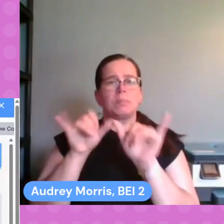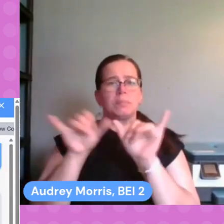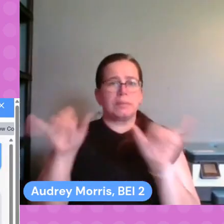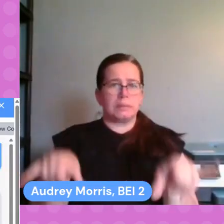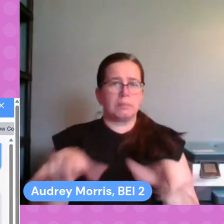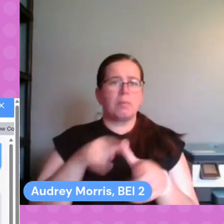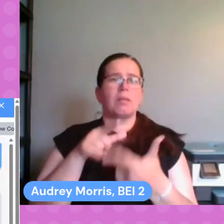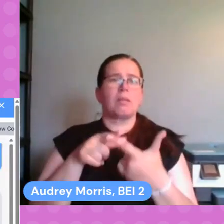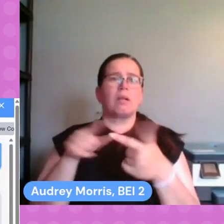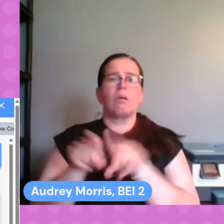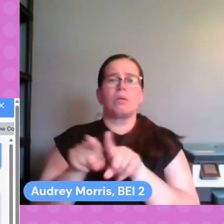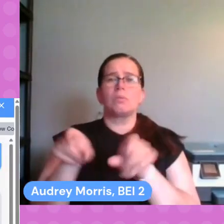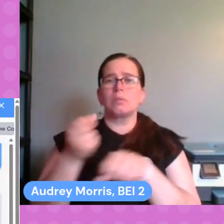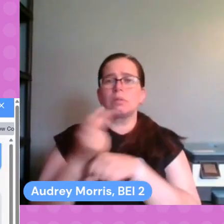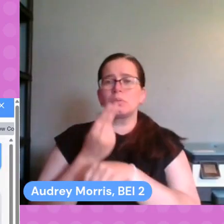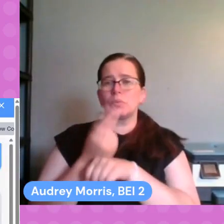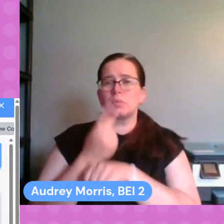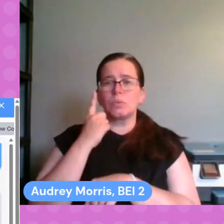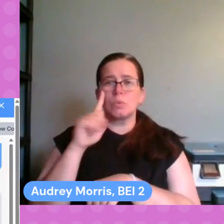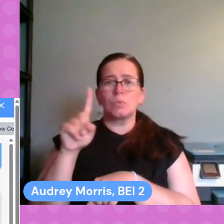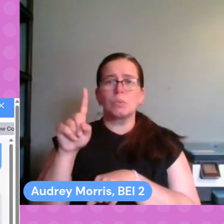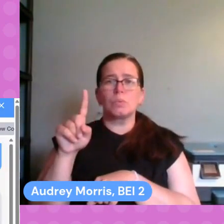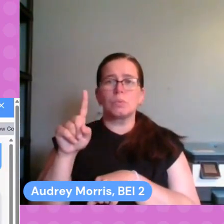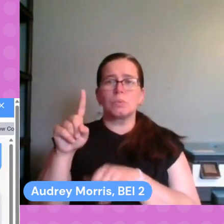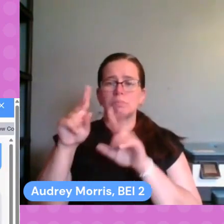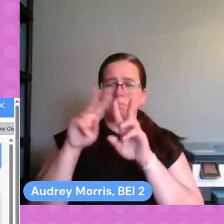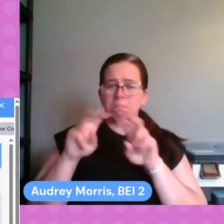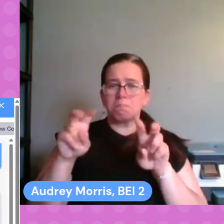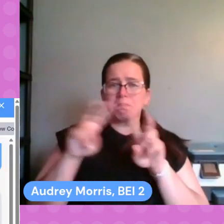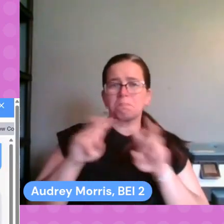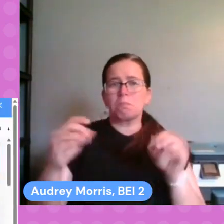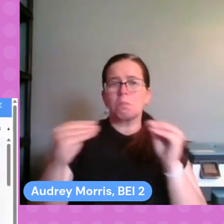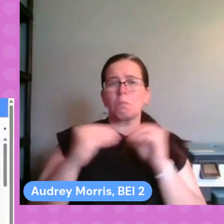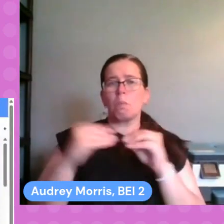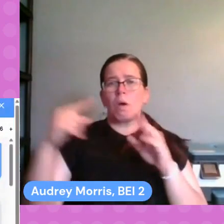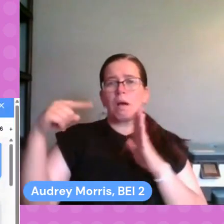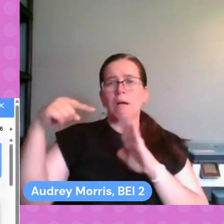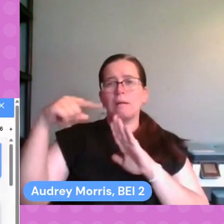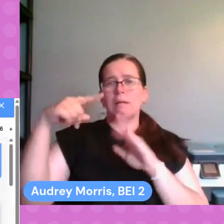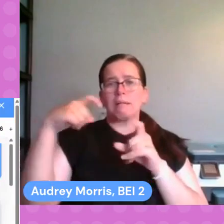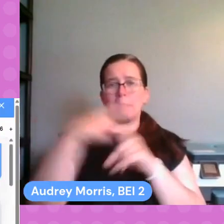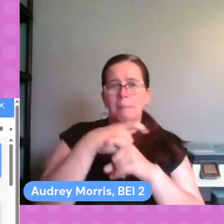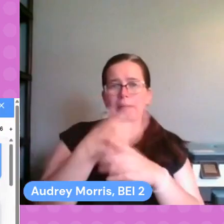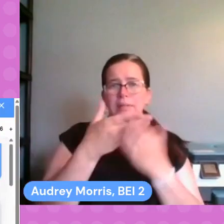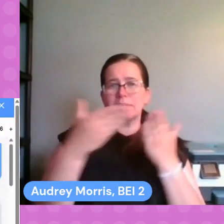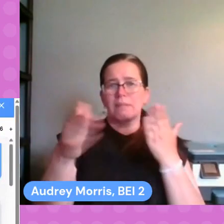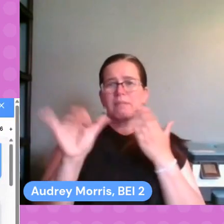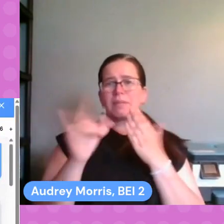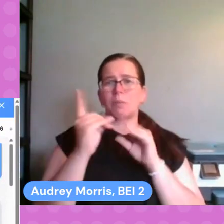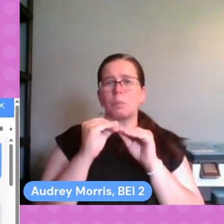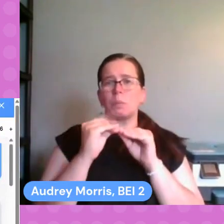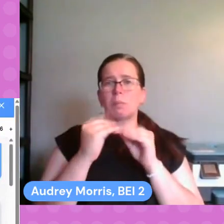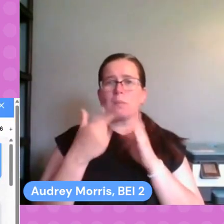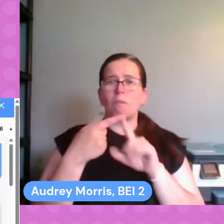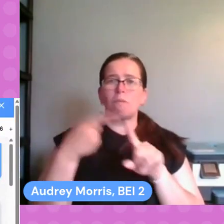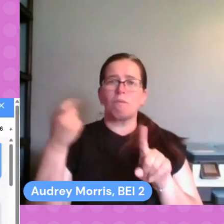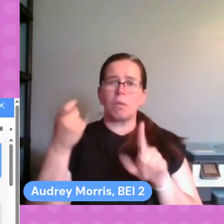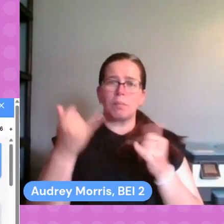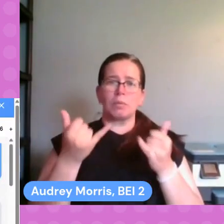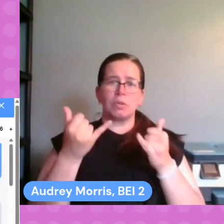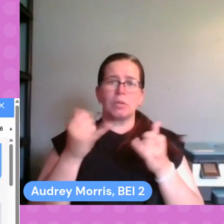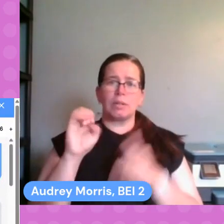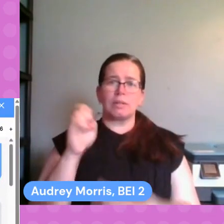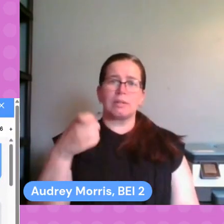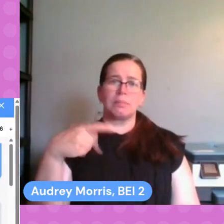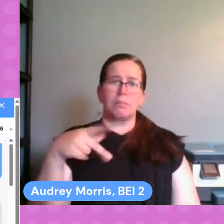also use it to do things like dig into complex stuff. Like here's another one from the current Explore page.